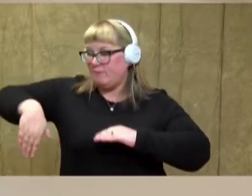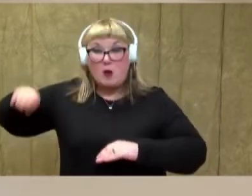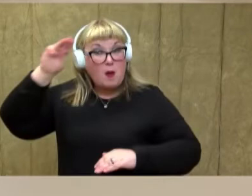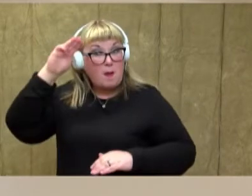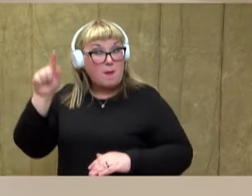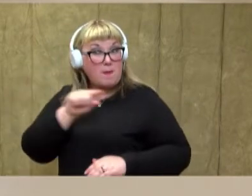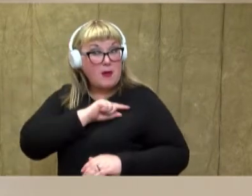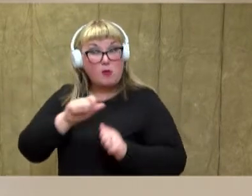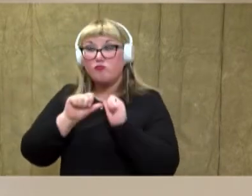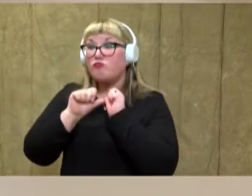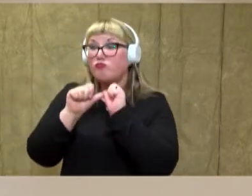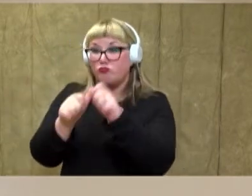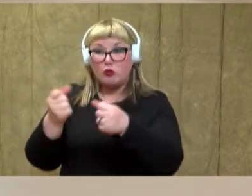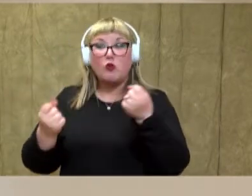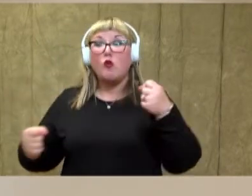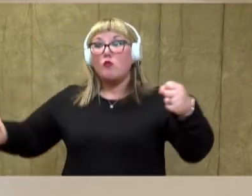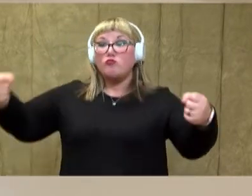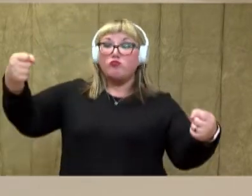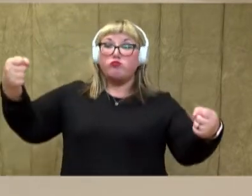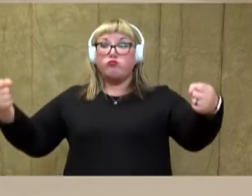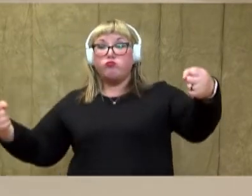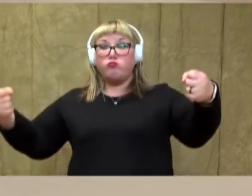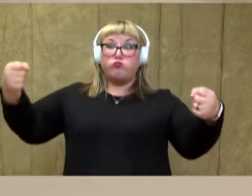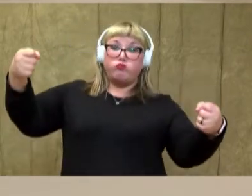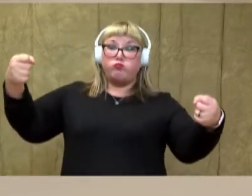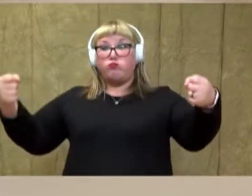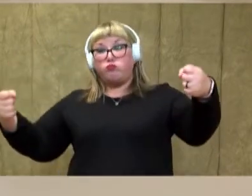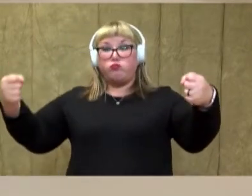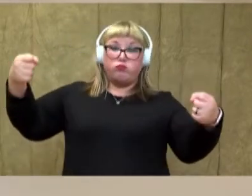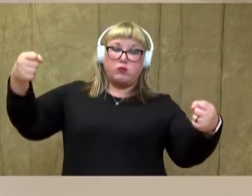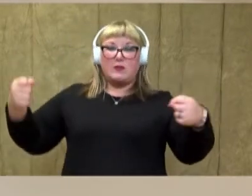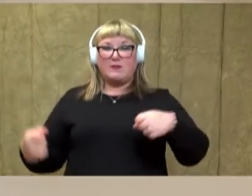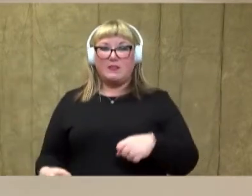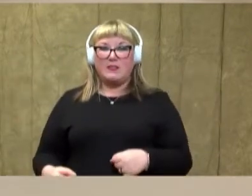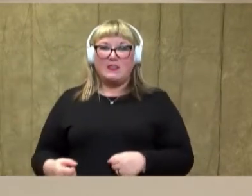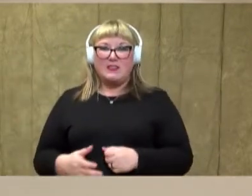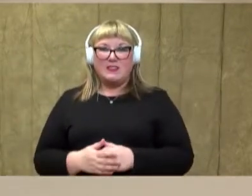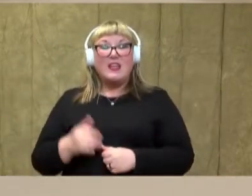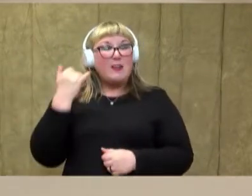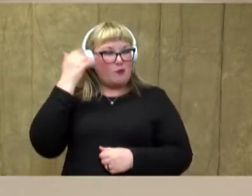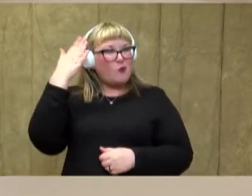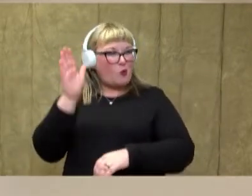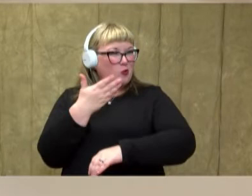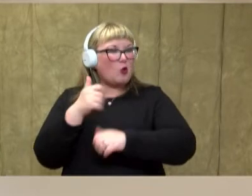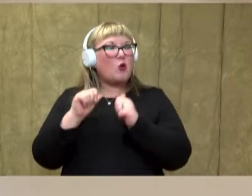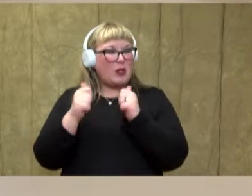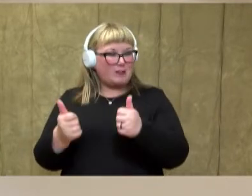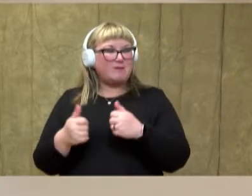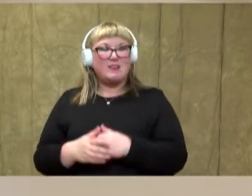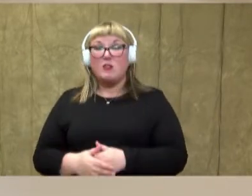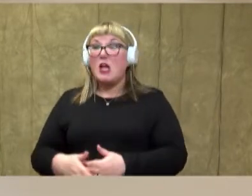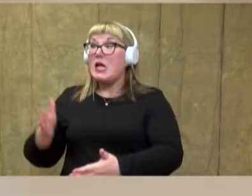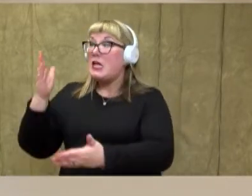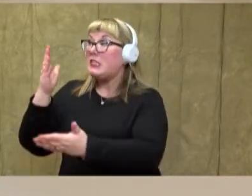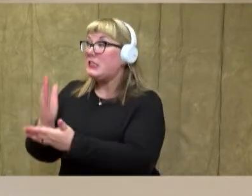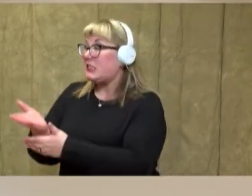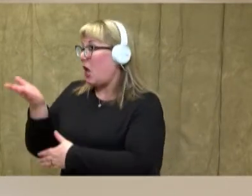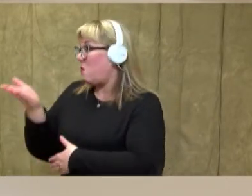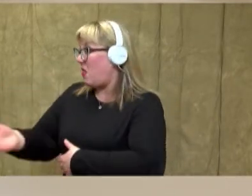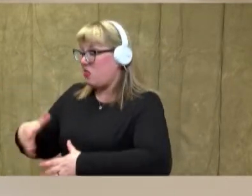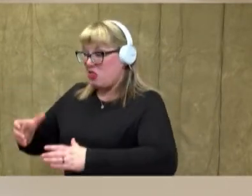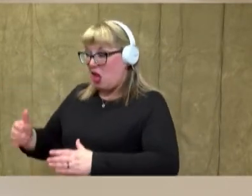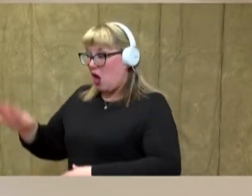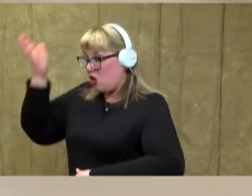Gilly drives on. I know a lot of you know this song. Go ahead and sing it if you know it. Stop, there are trash cans